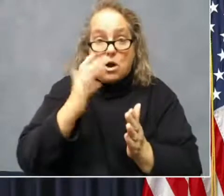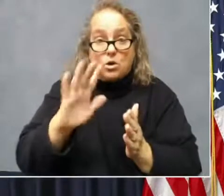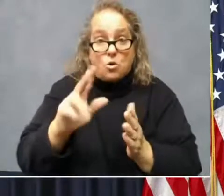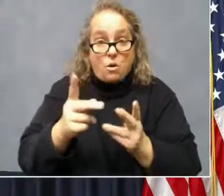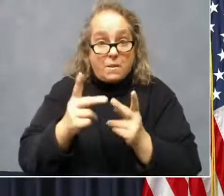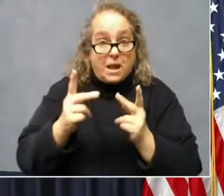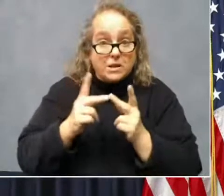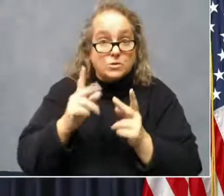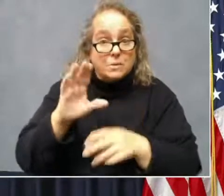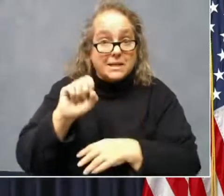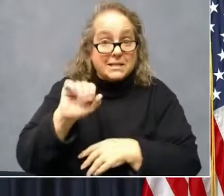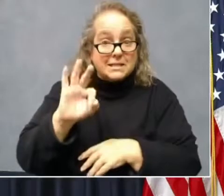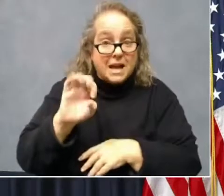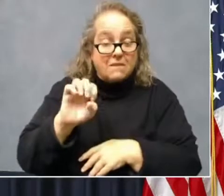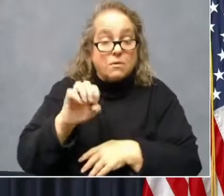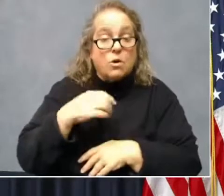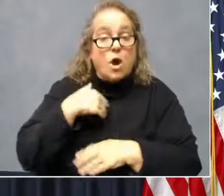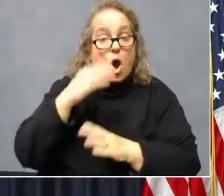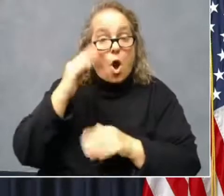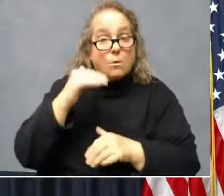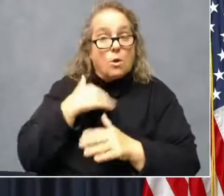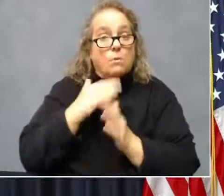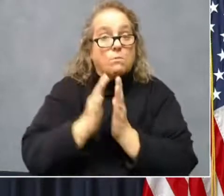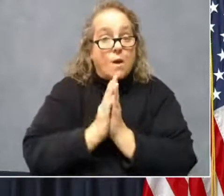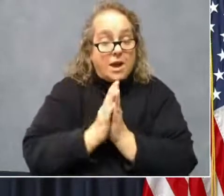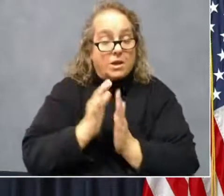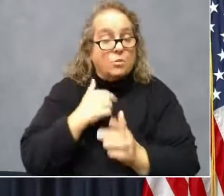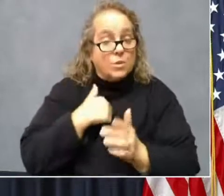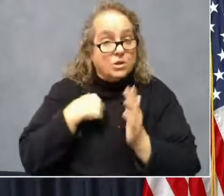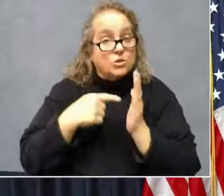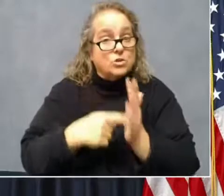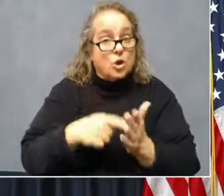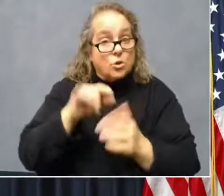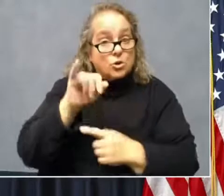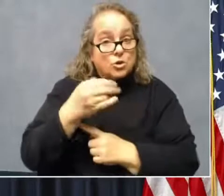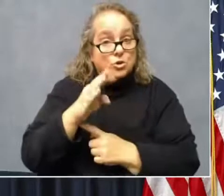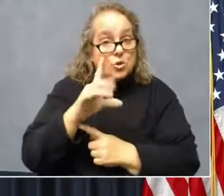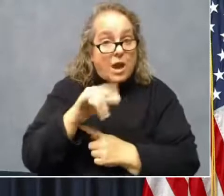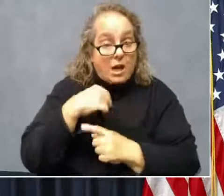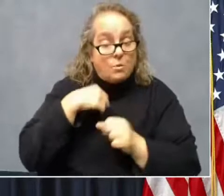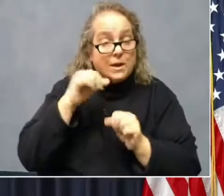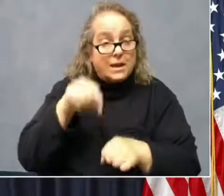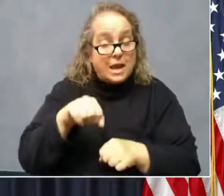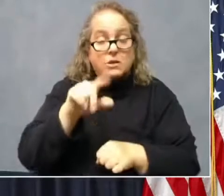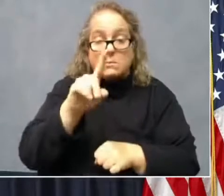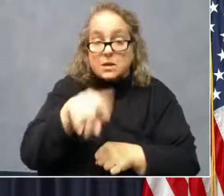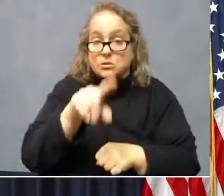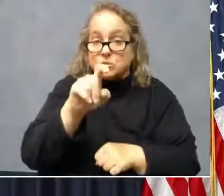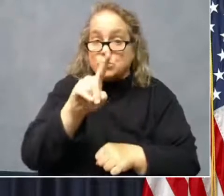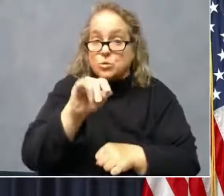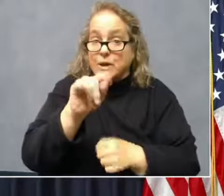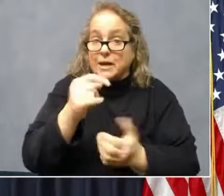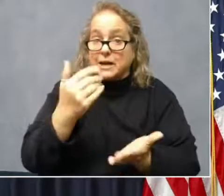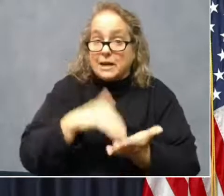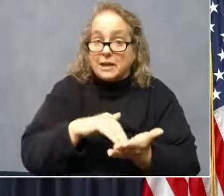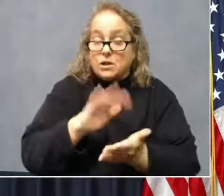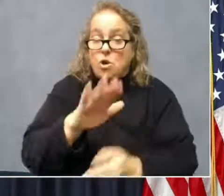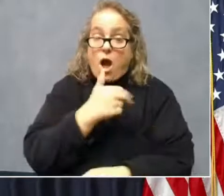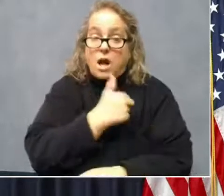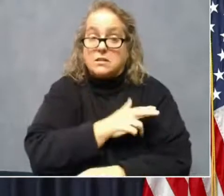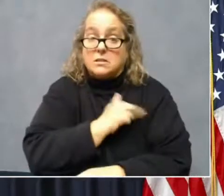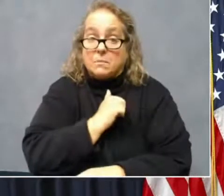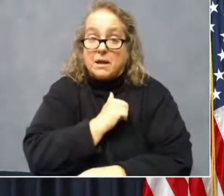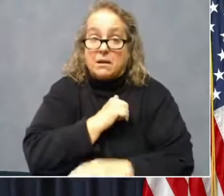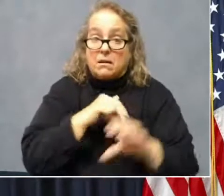safe. We showed in July that we can do this. We got to do it again. Our hospital capacity is depending on it. And